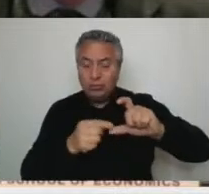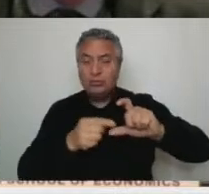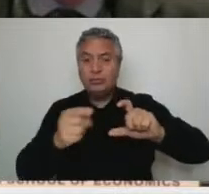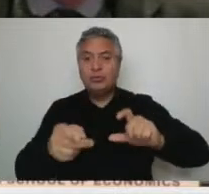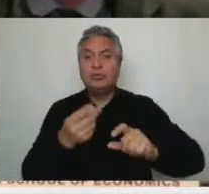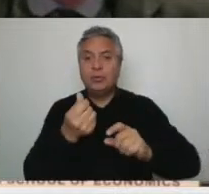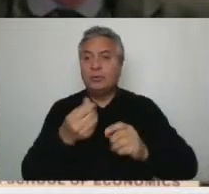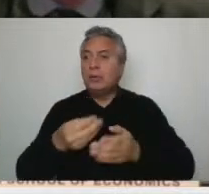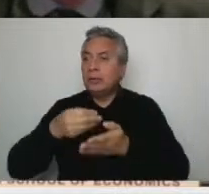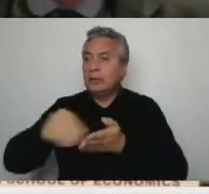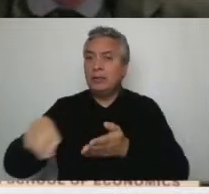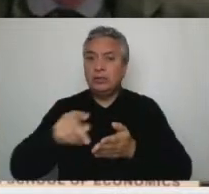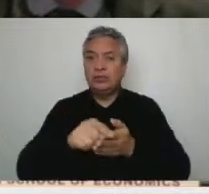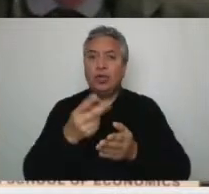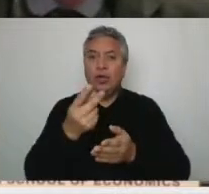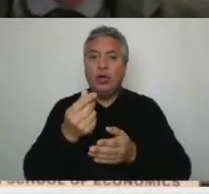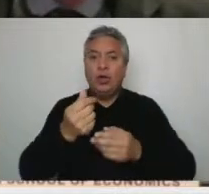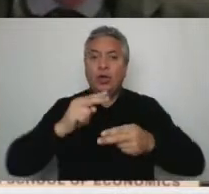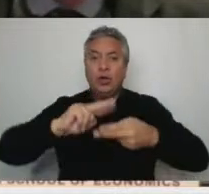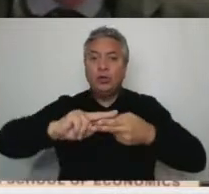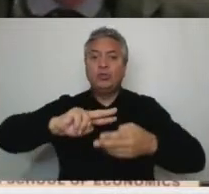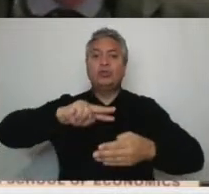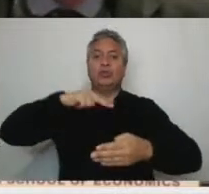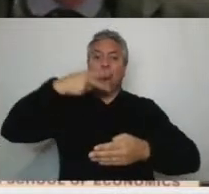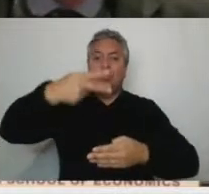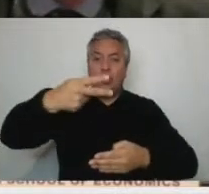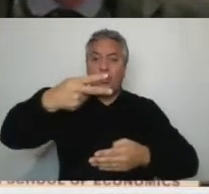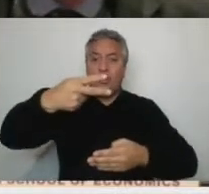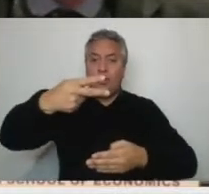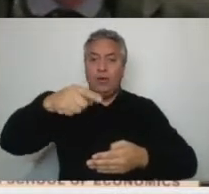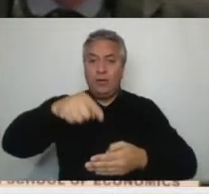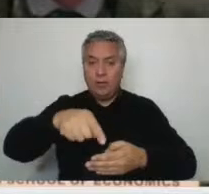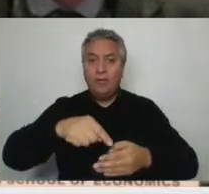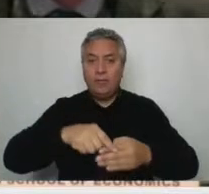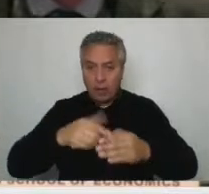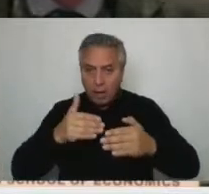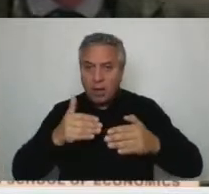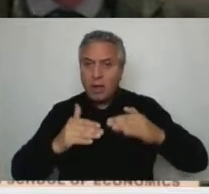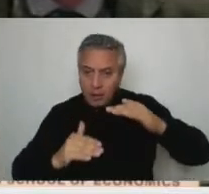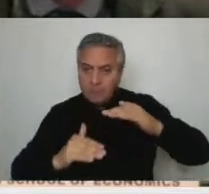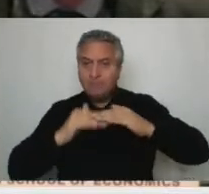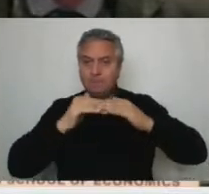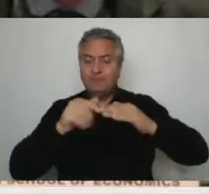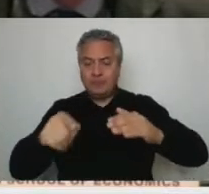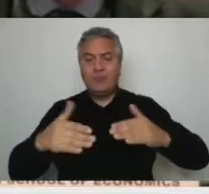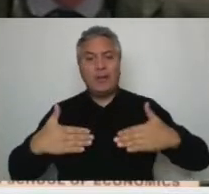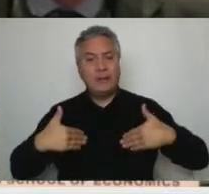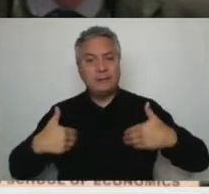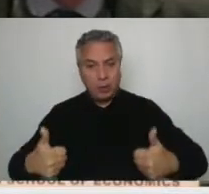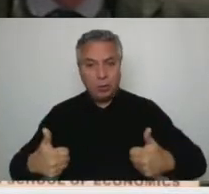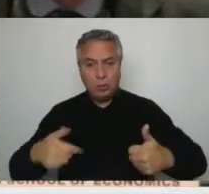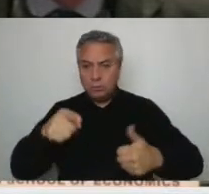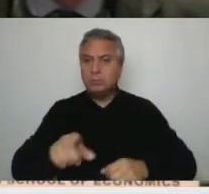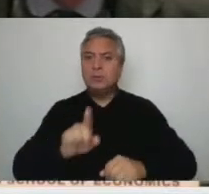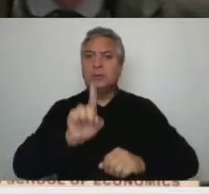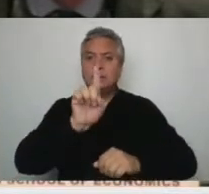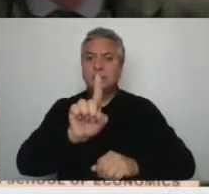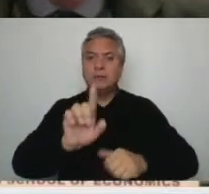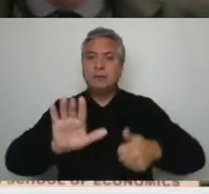to 16% of GDP in Guatemala, for